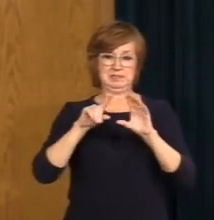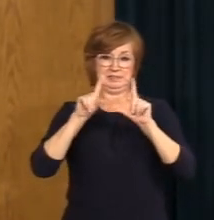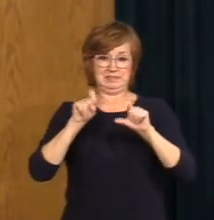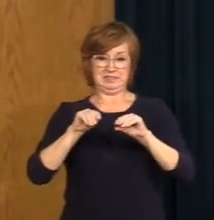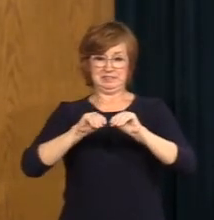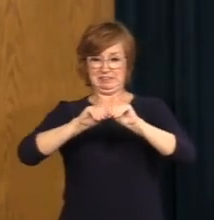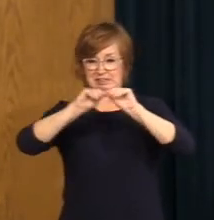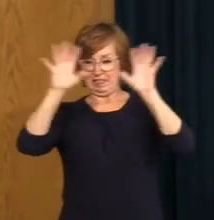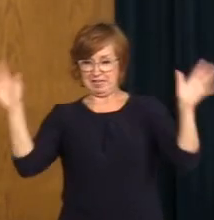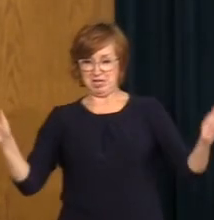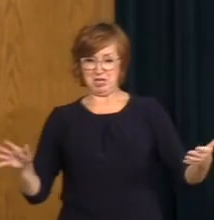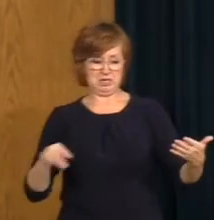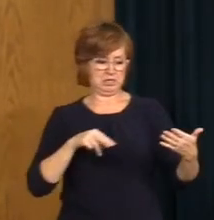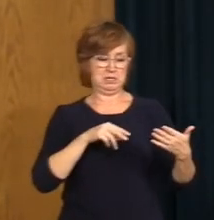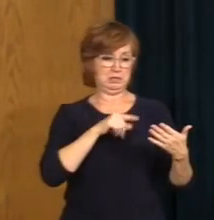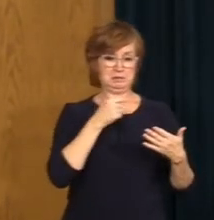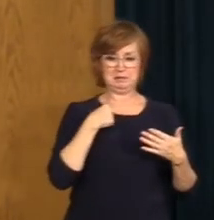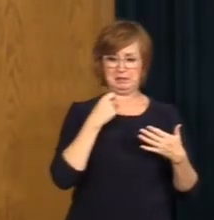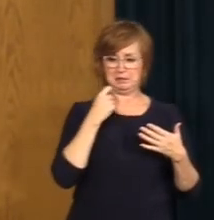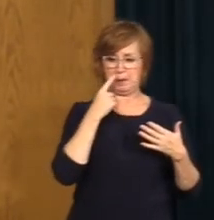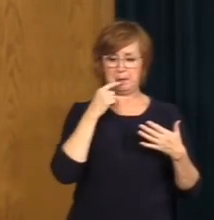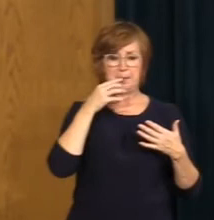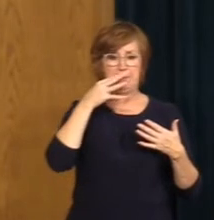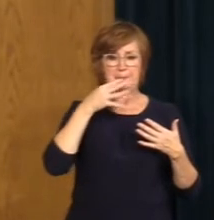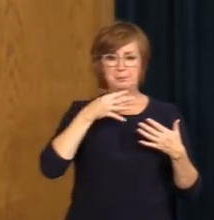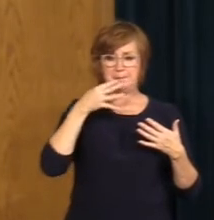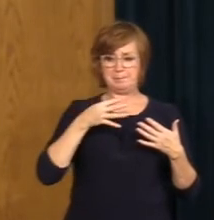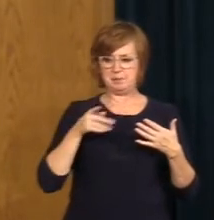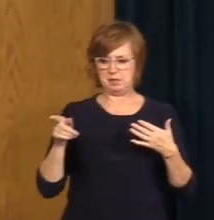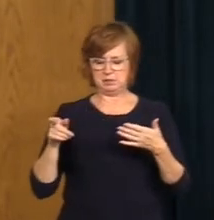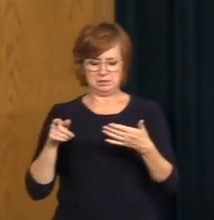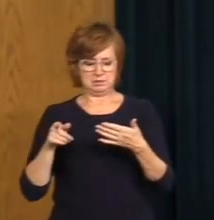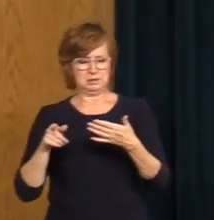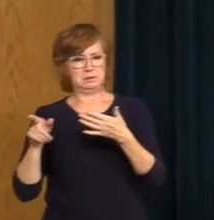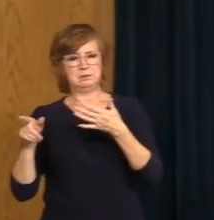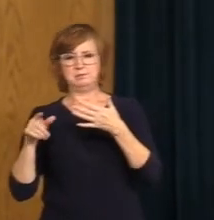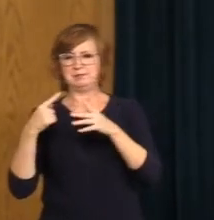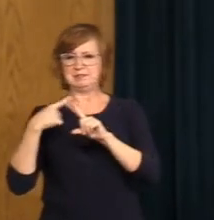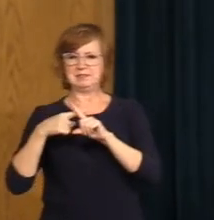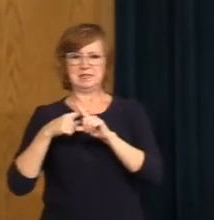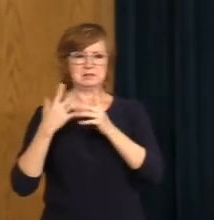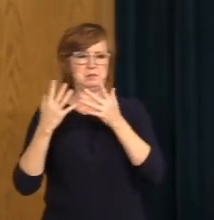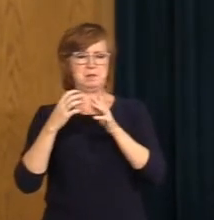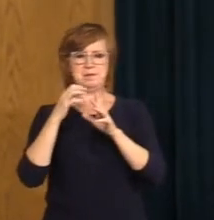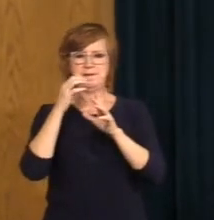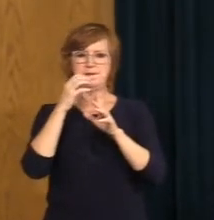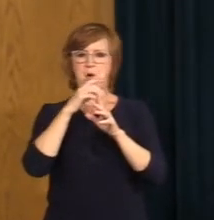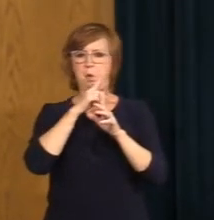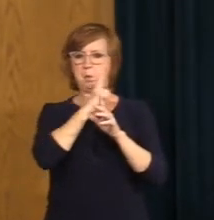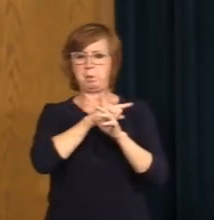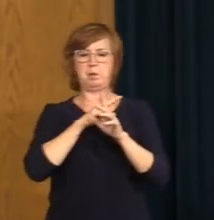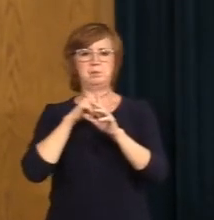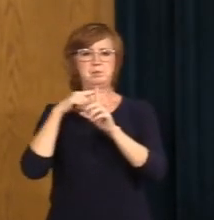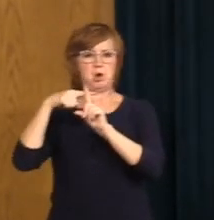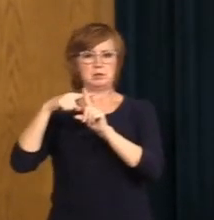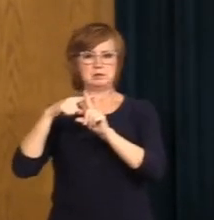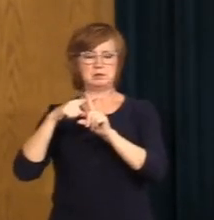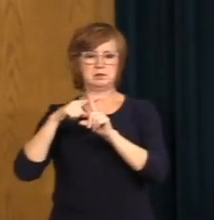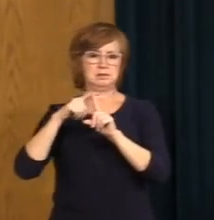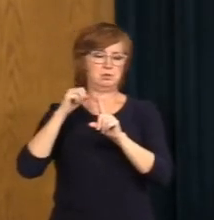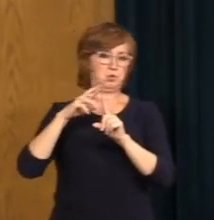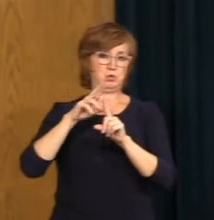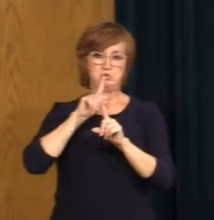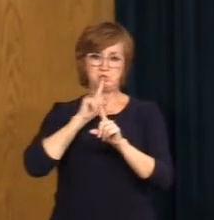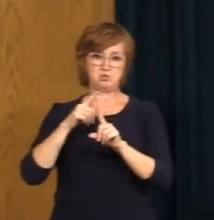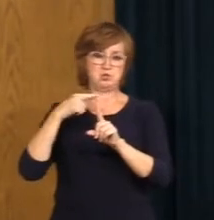own self-assessment, and then if you call 811, they'll further assess and advise, and all those layers are there to make sure that